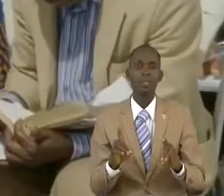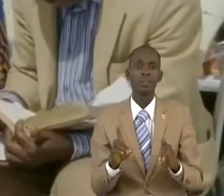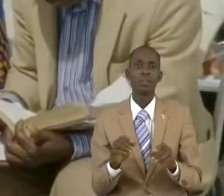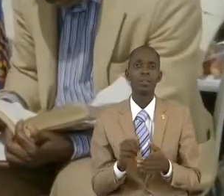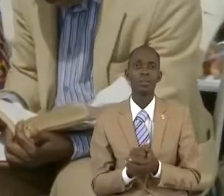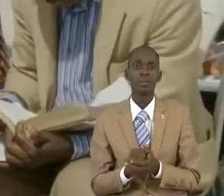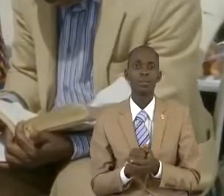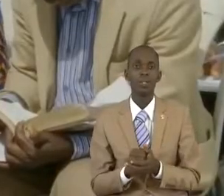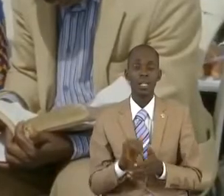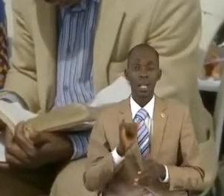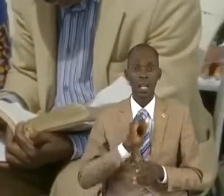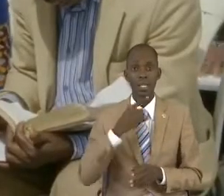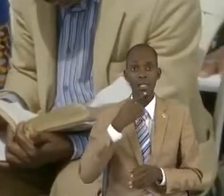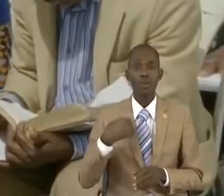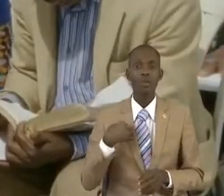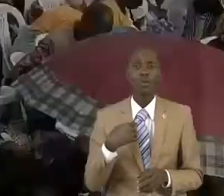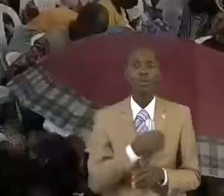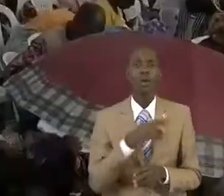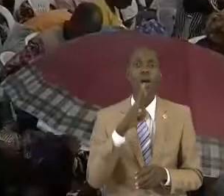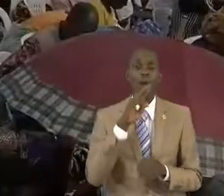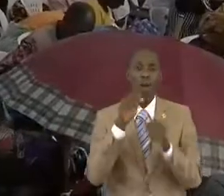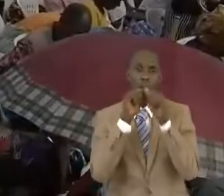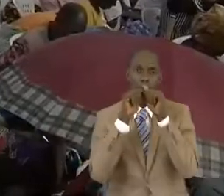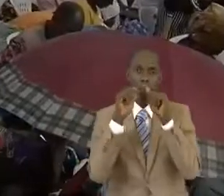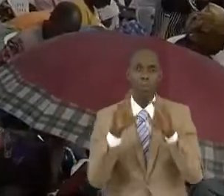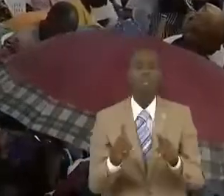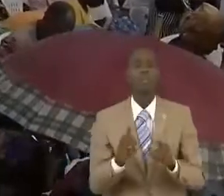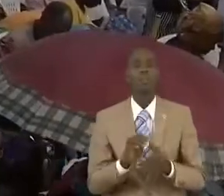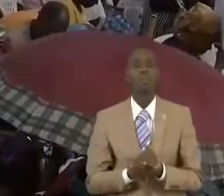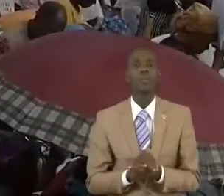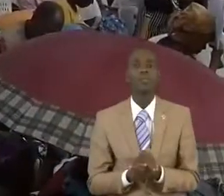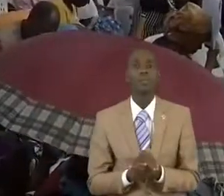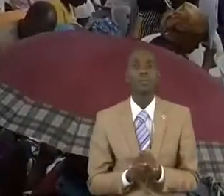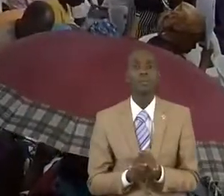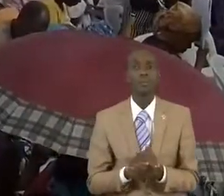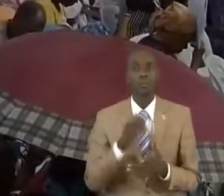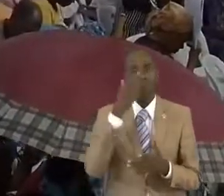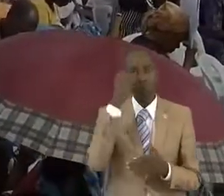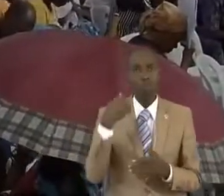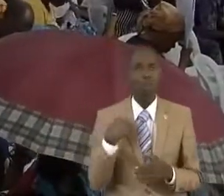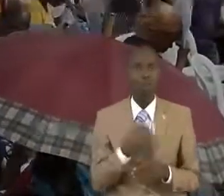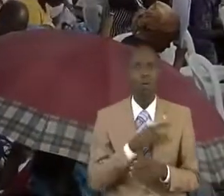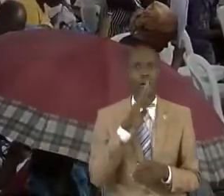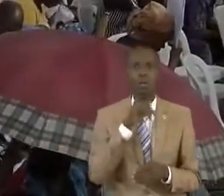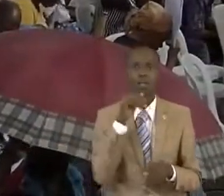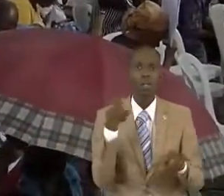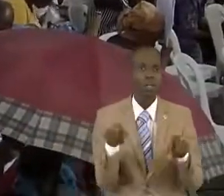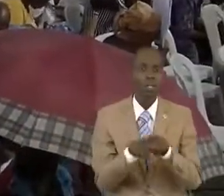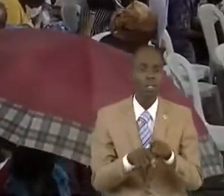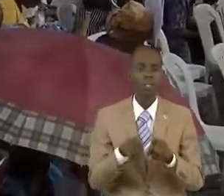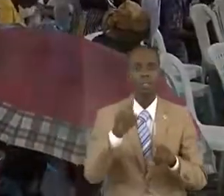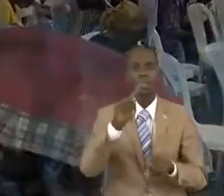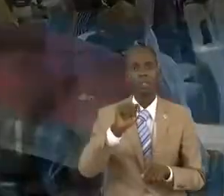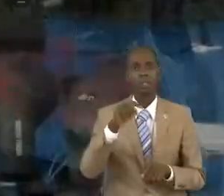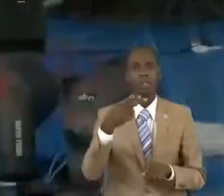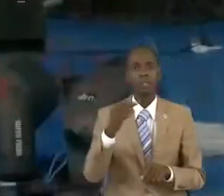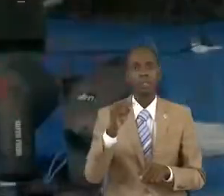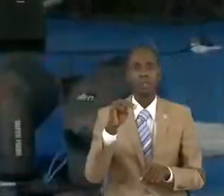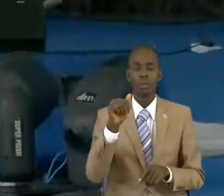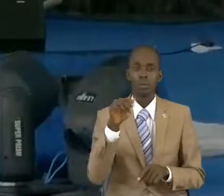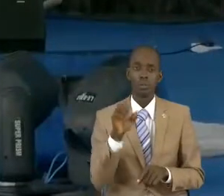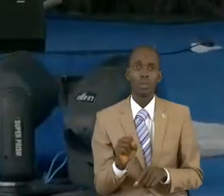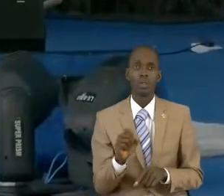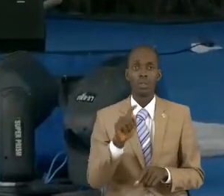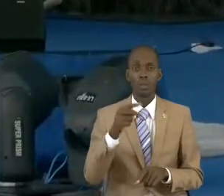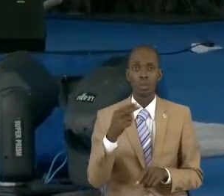I said we are blessed. Because we are not like Thomas. Thomas, you believe now because